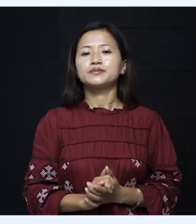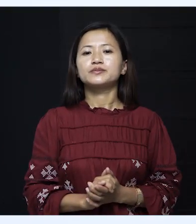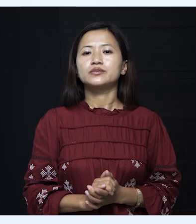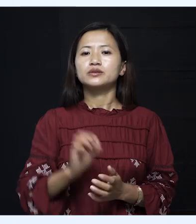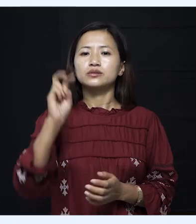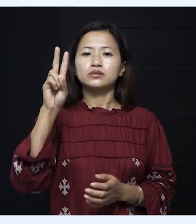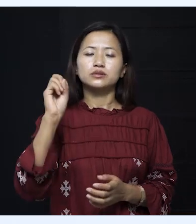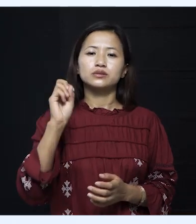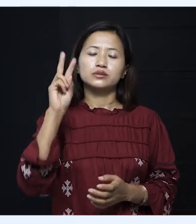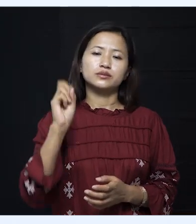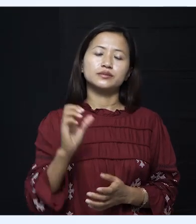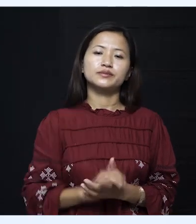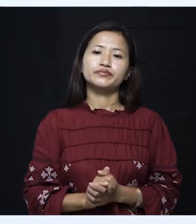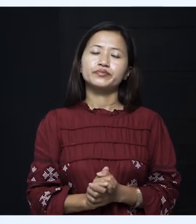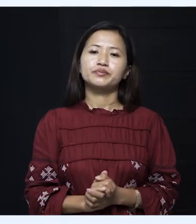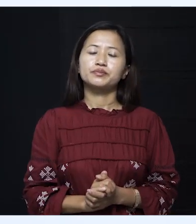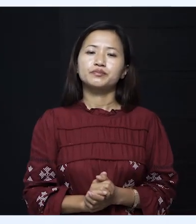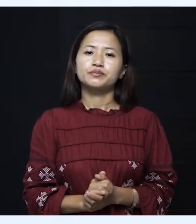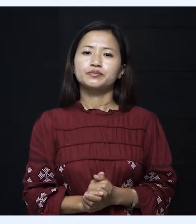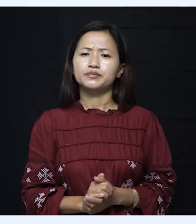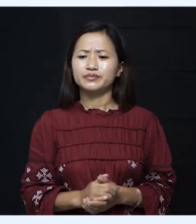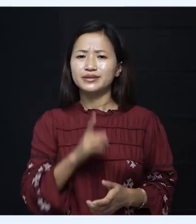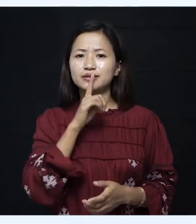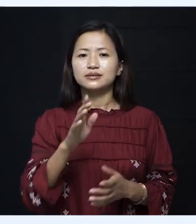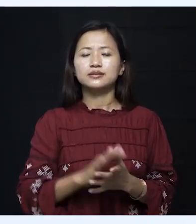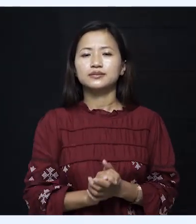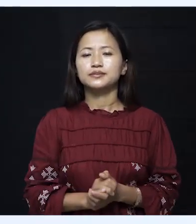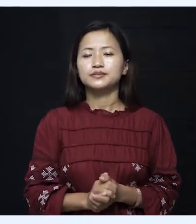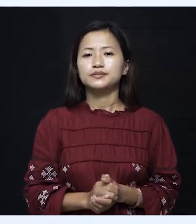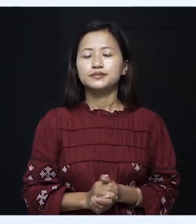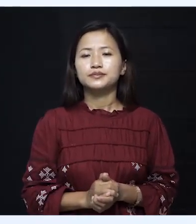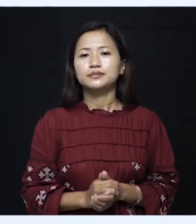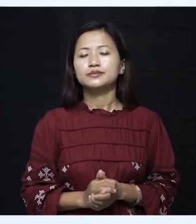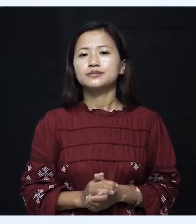is 2020. In fact, it is 2020. And let's say